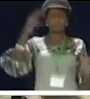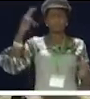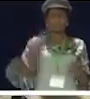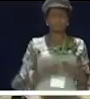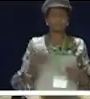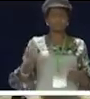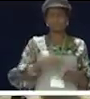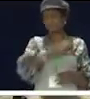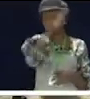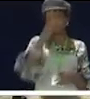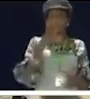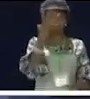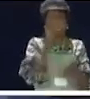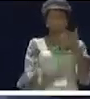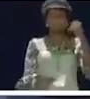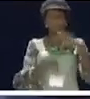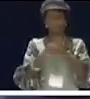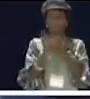They will never lack.